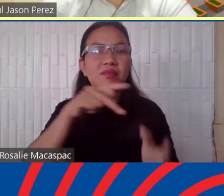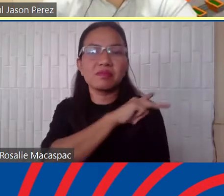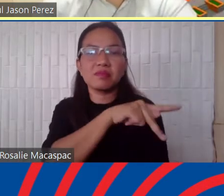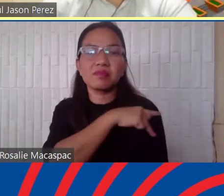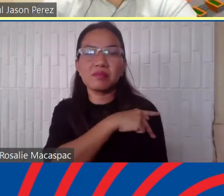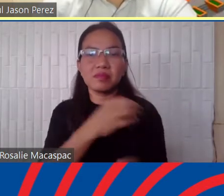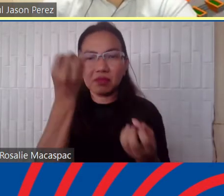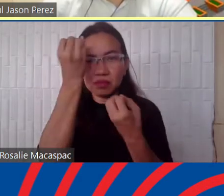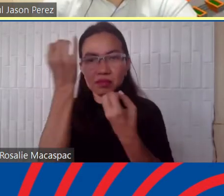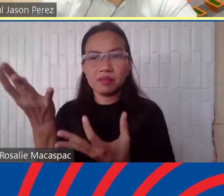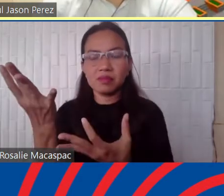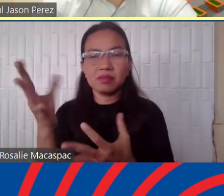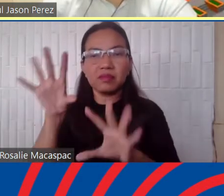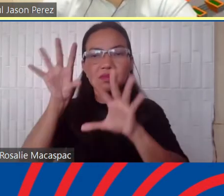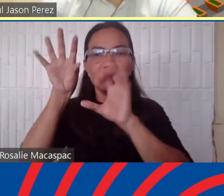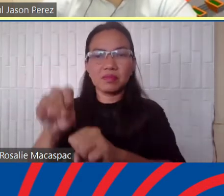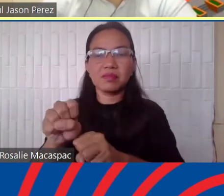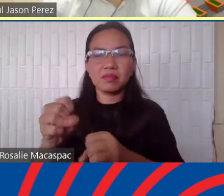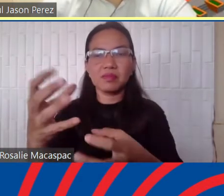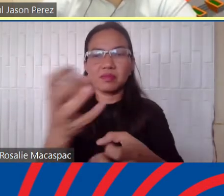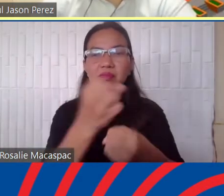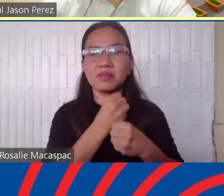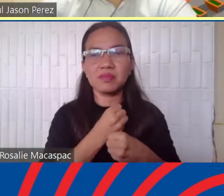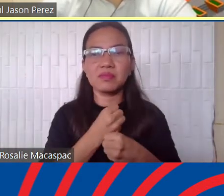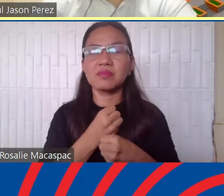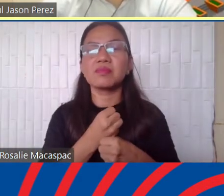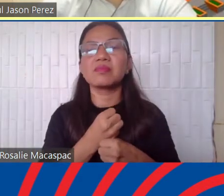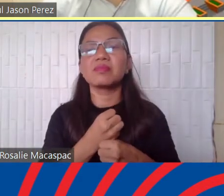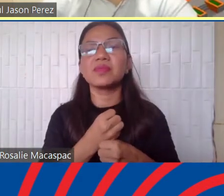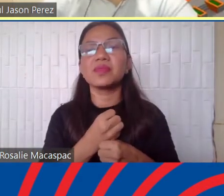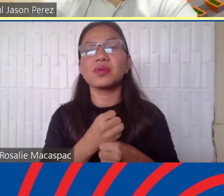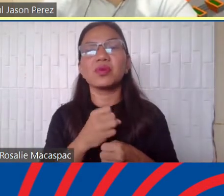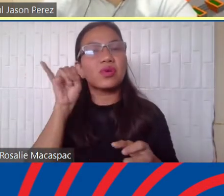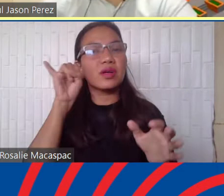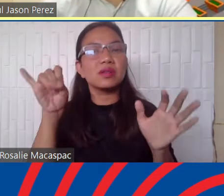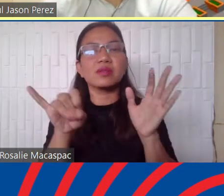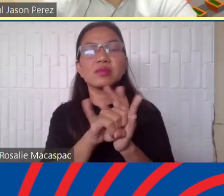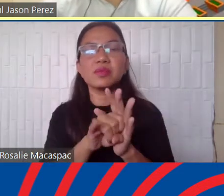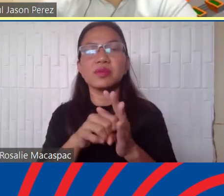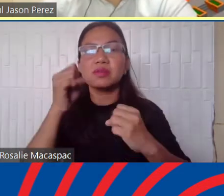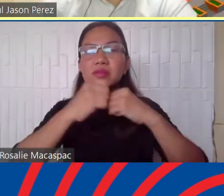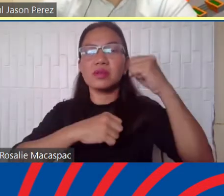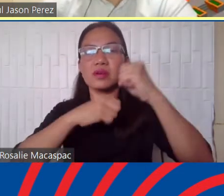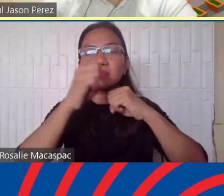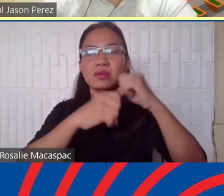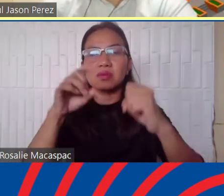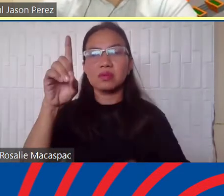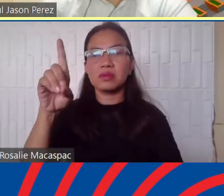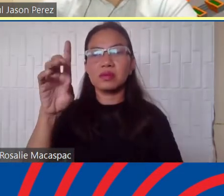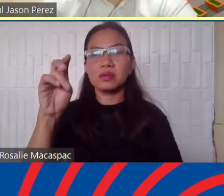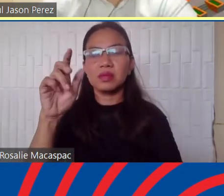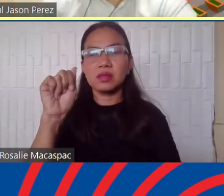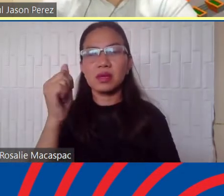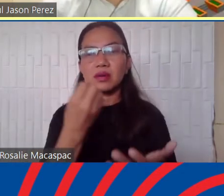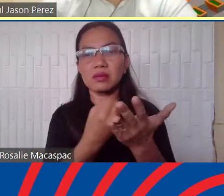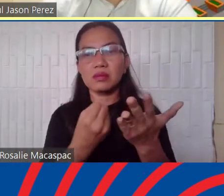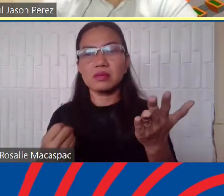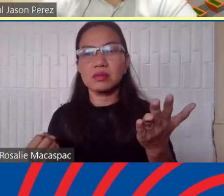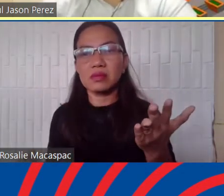na na-capture, or the identified tabular or otherwise structured data like those that are